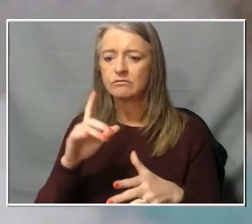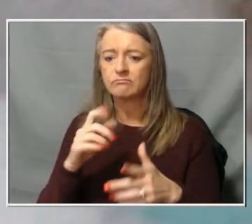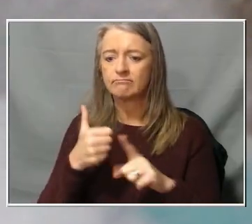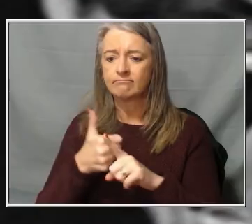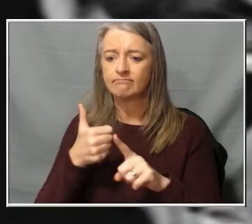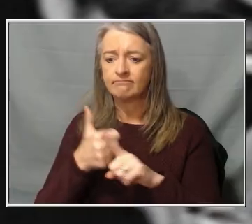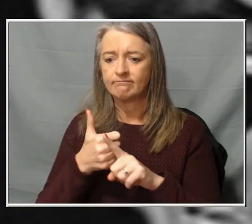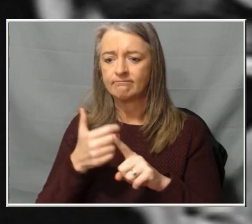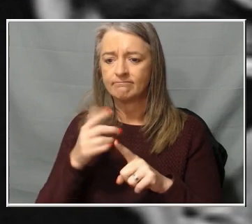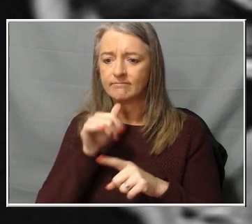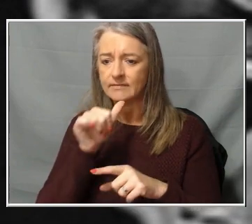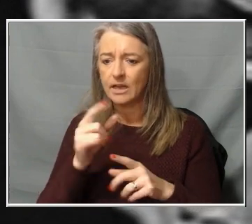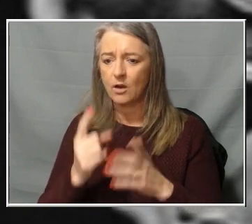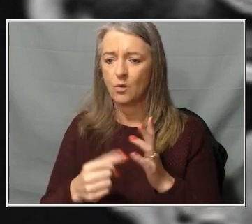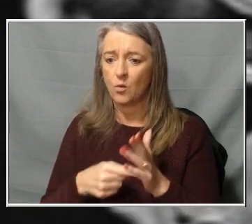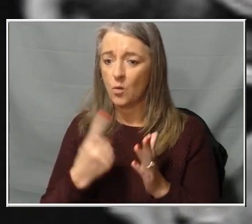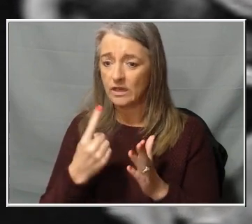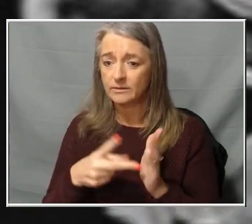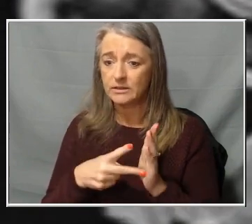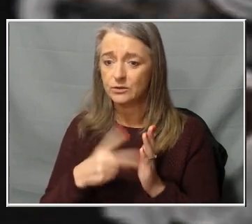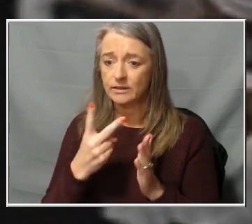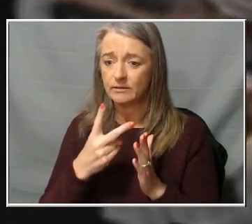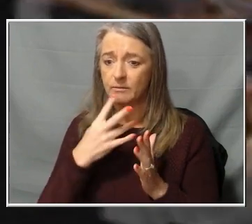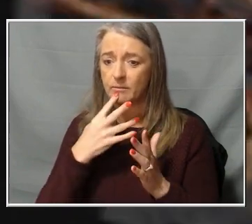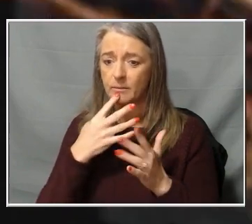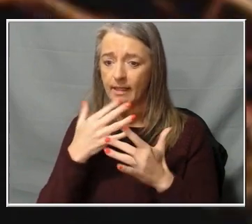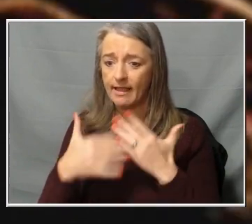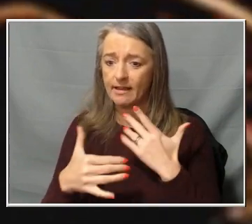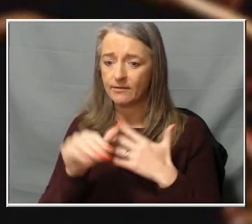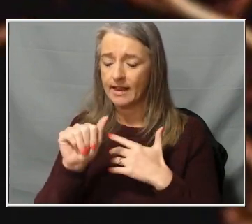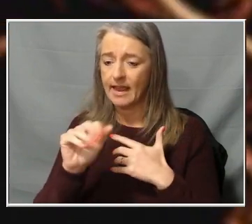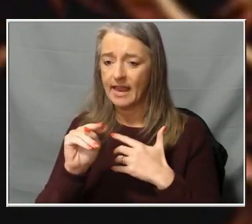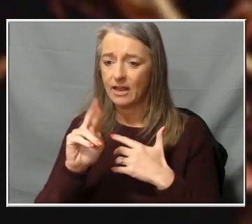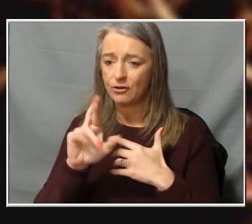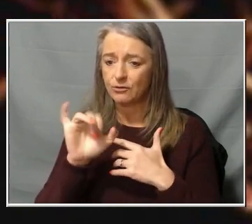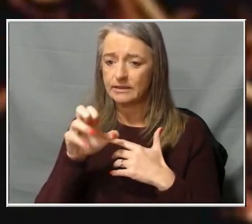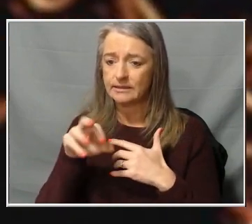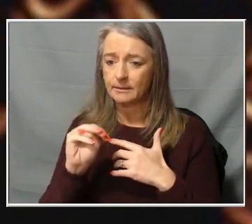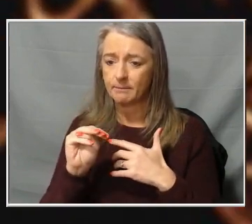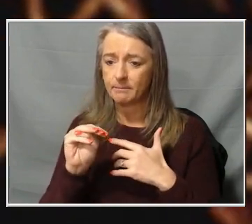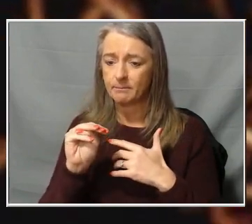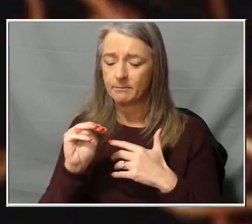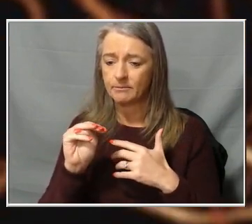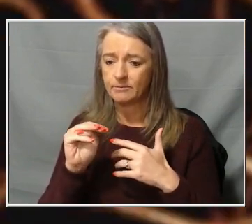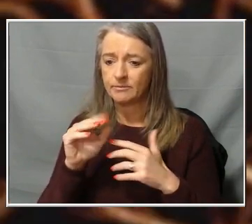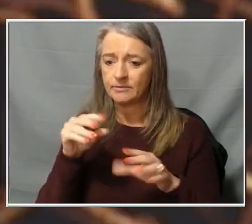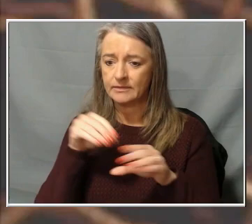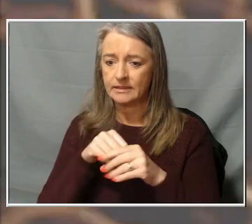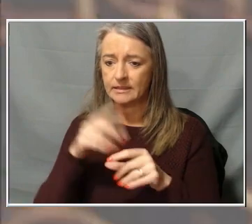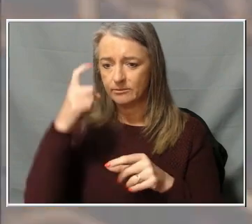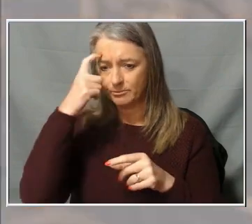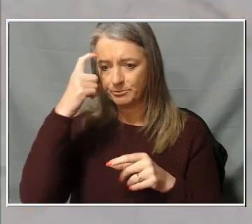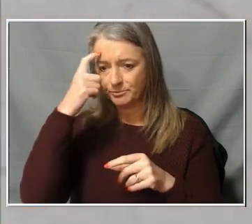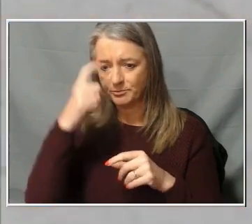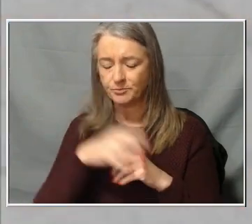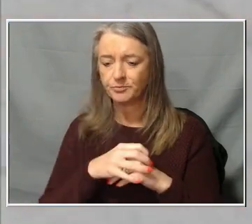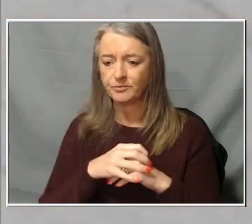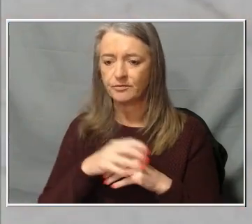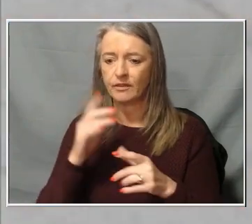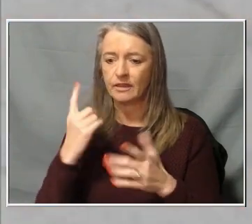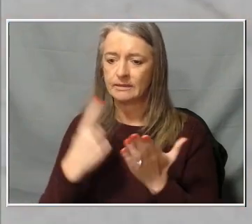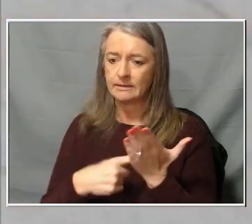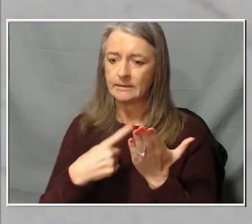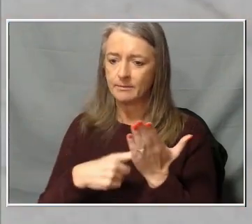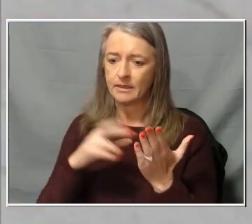Not once, but twice she bled from an aneurysm or weak spot in the blood vessel deep inside her brain. Something